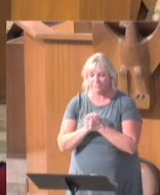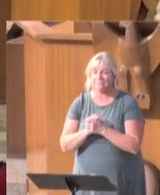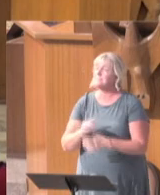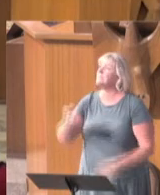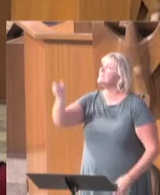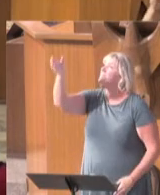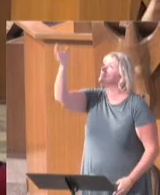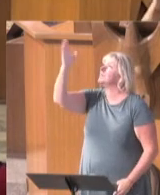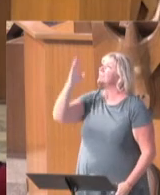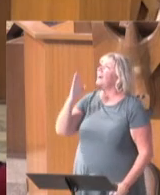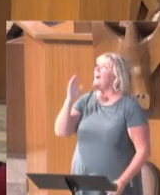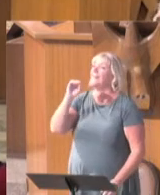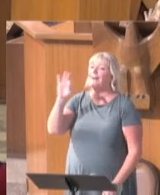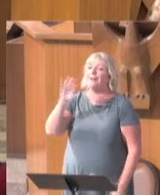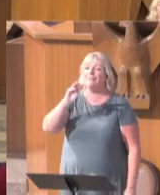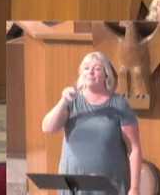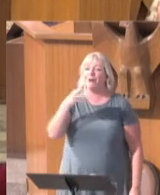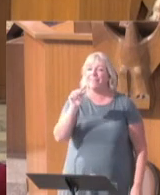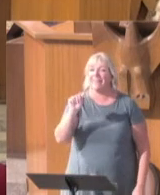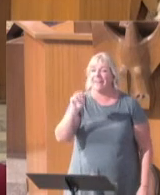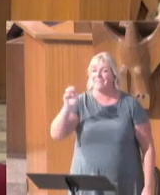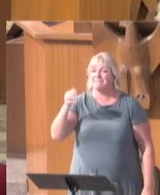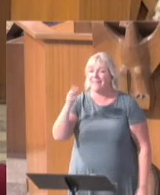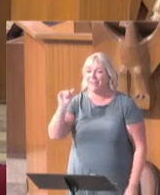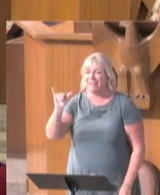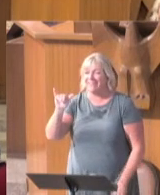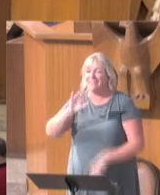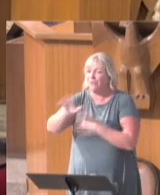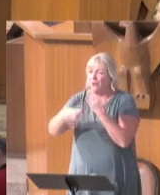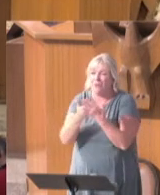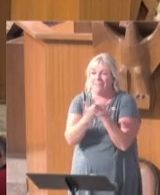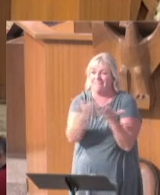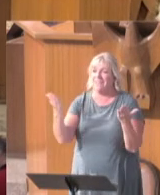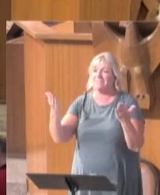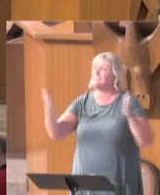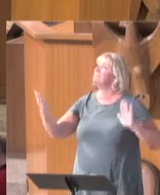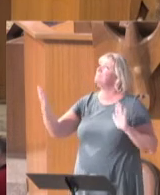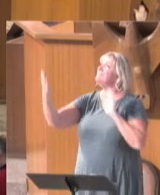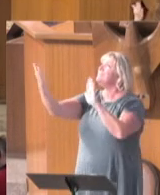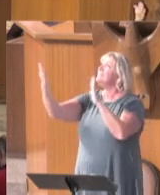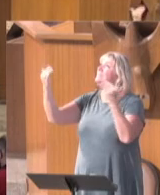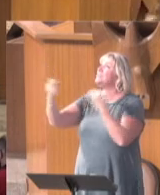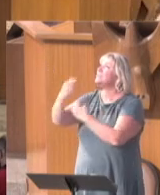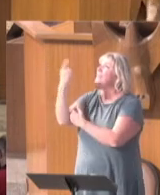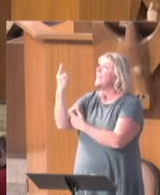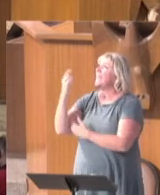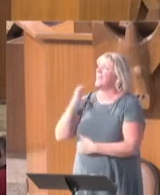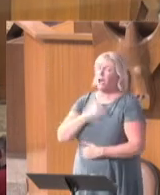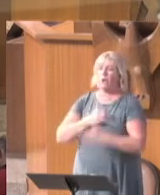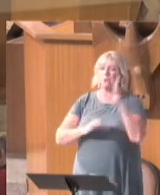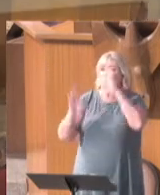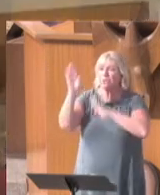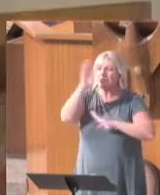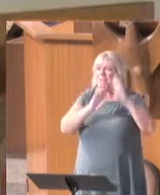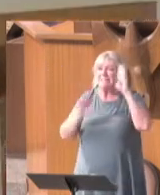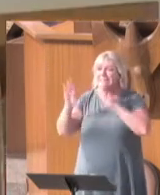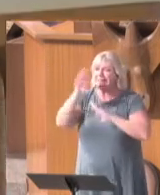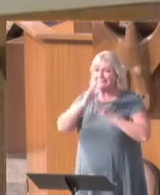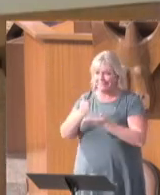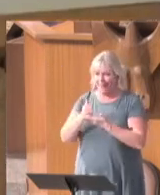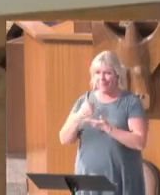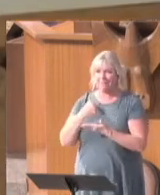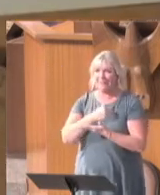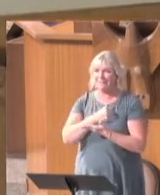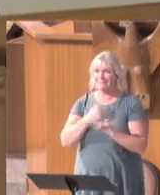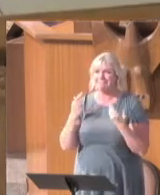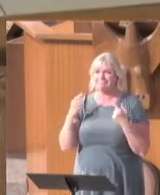God of Martha and Mary and all of us, we come before you realizing that our worries do not get us far down